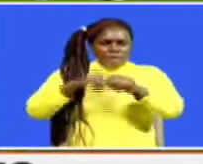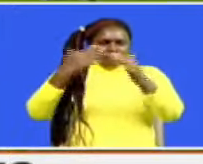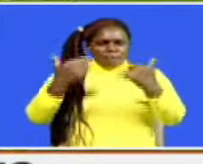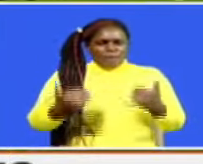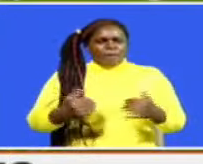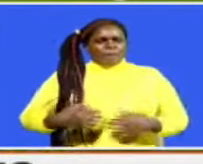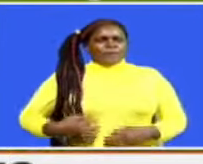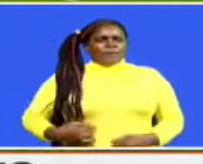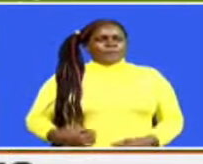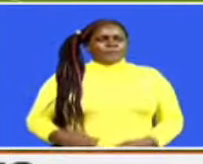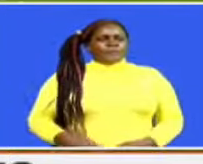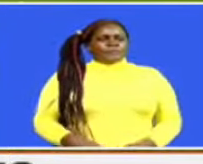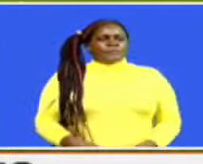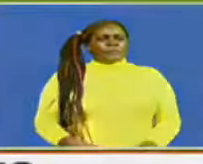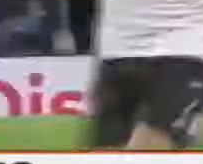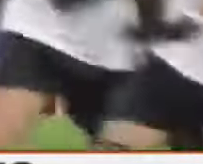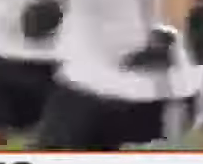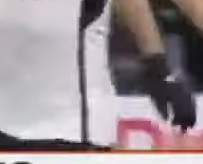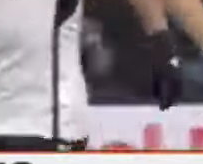on.